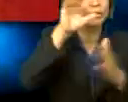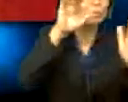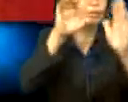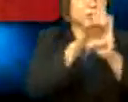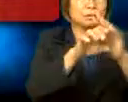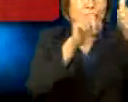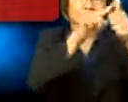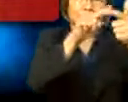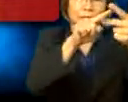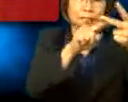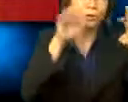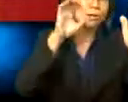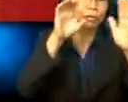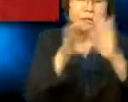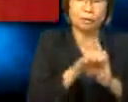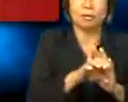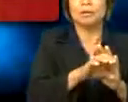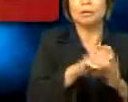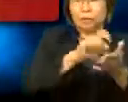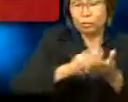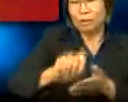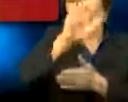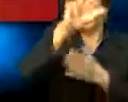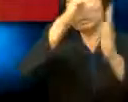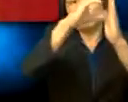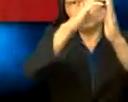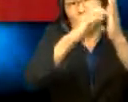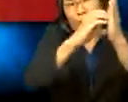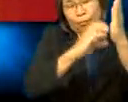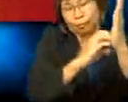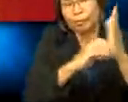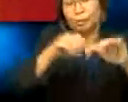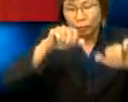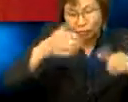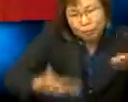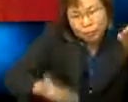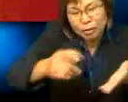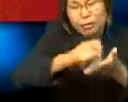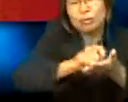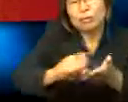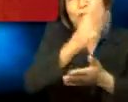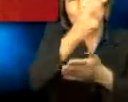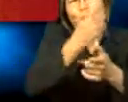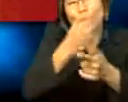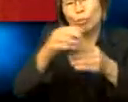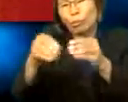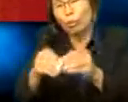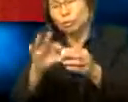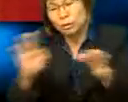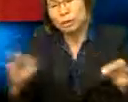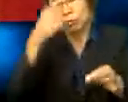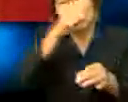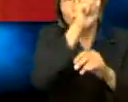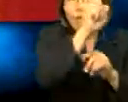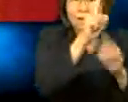to write in 3 paragraphs. You may write 2 or more sentences for each paragraph.